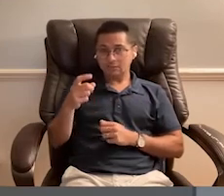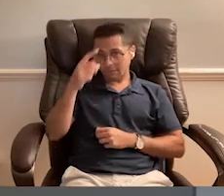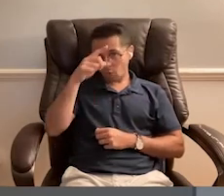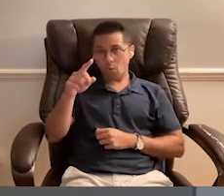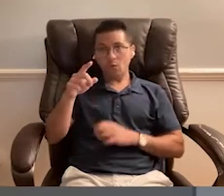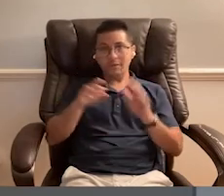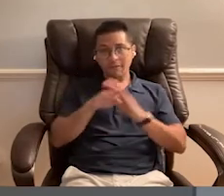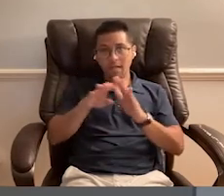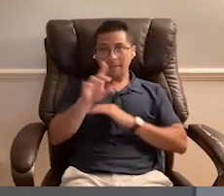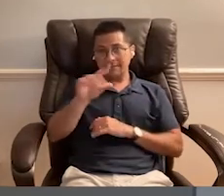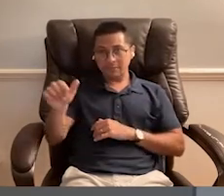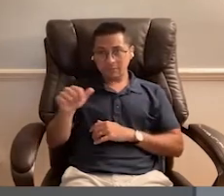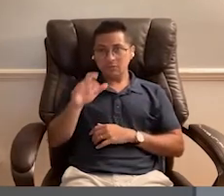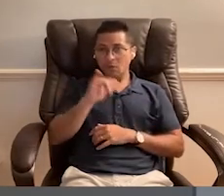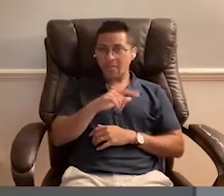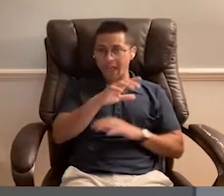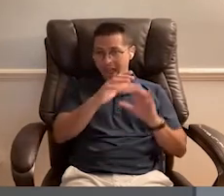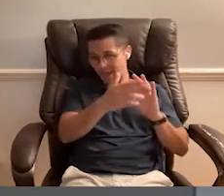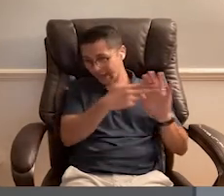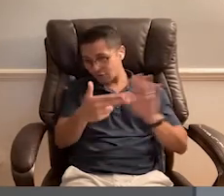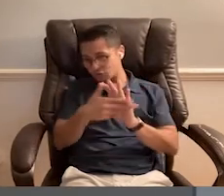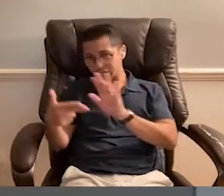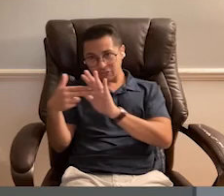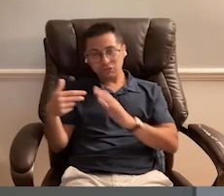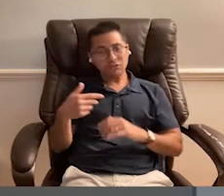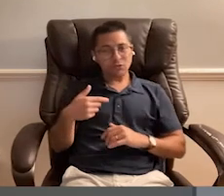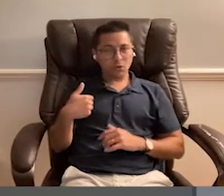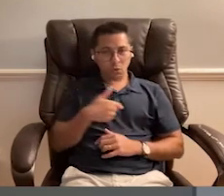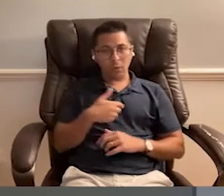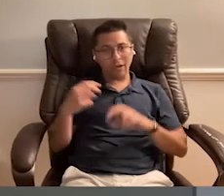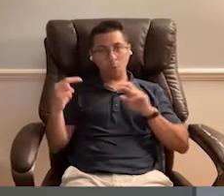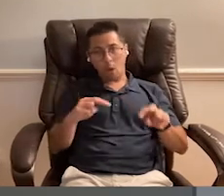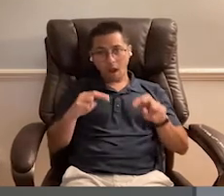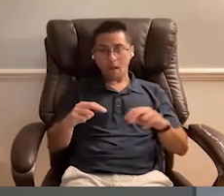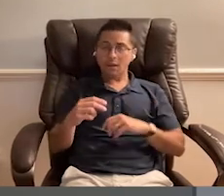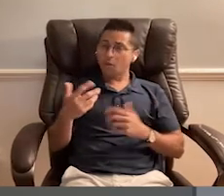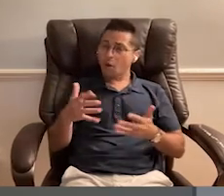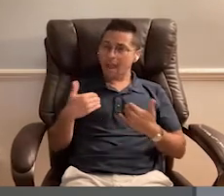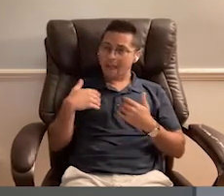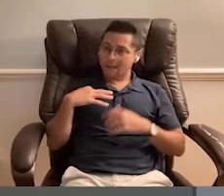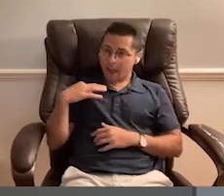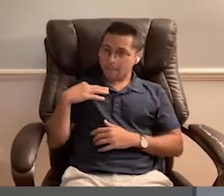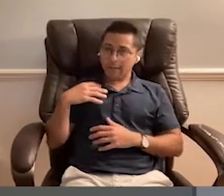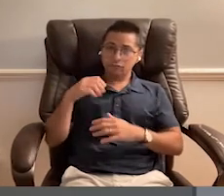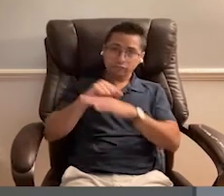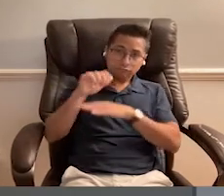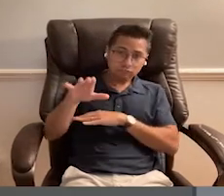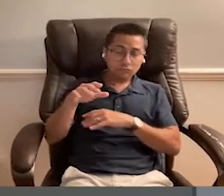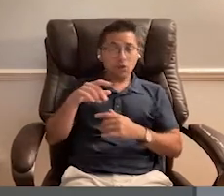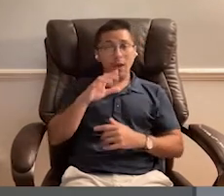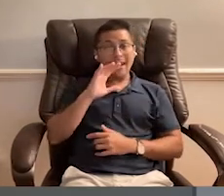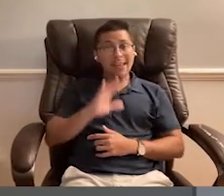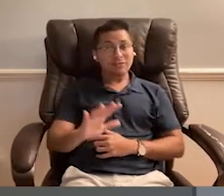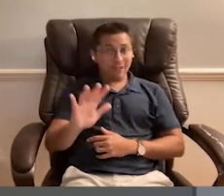an official diagnosis of a developmental disability. So these characteristics, we've got them on watch. There's